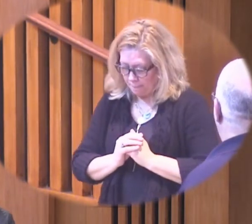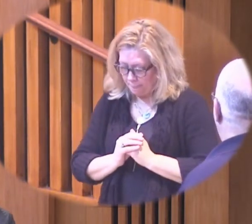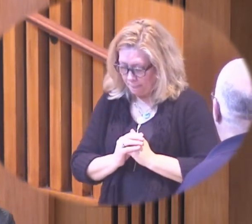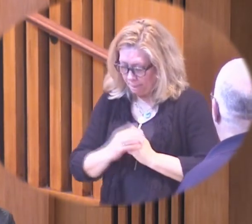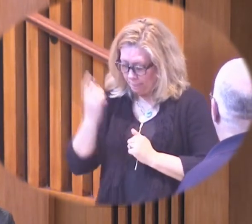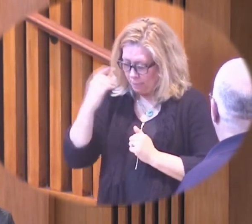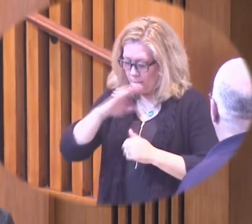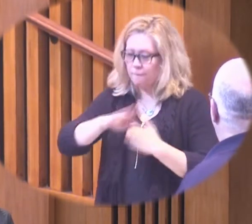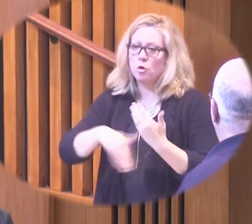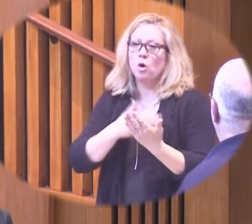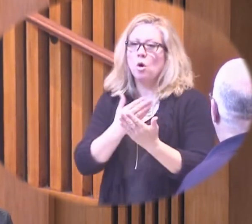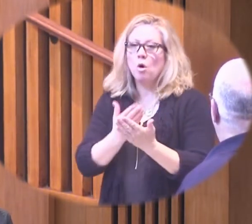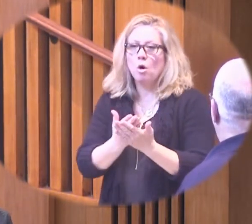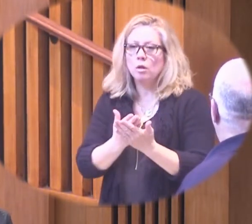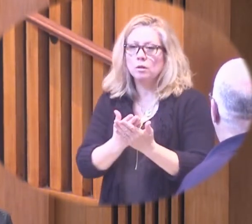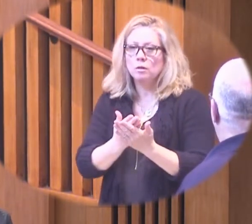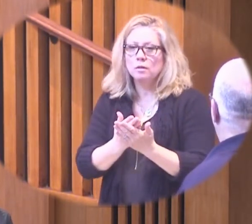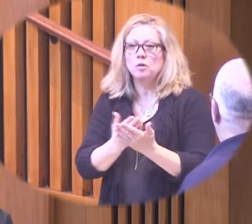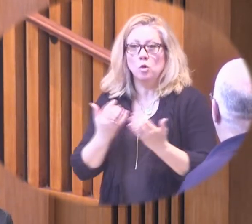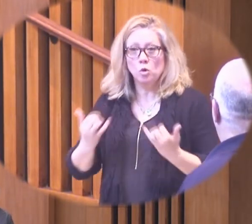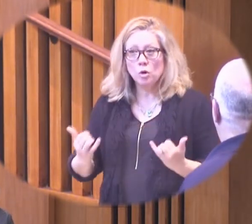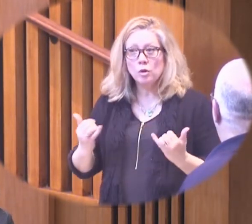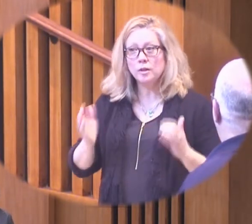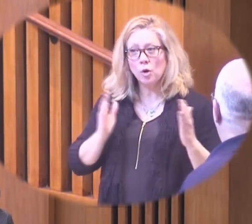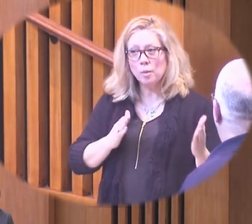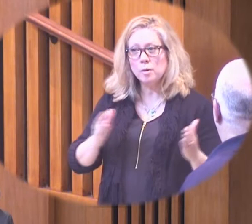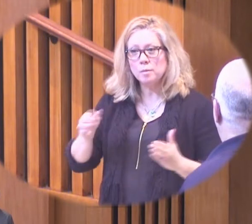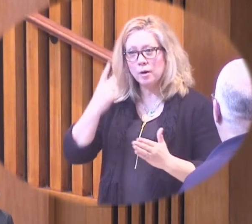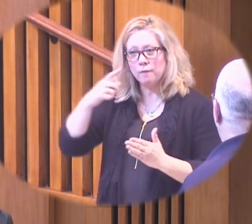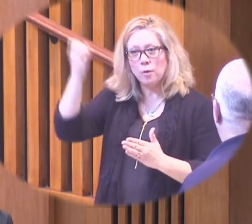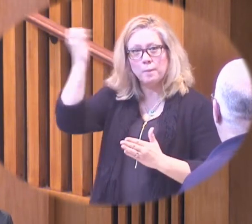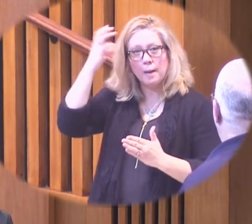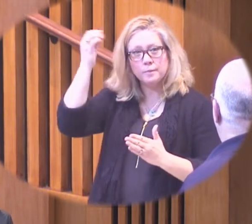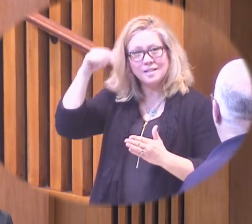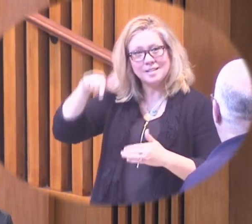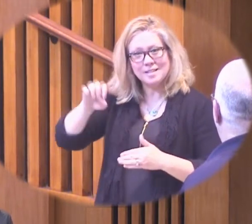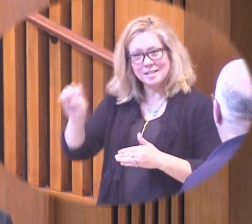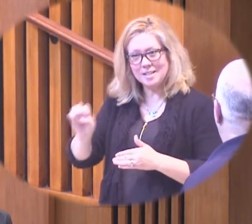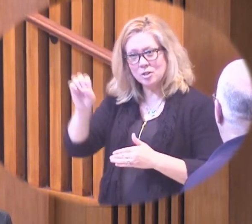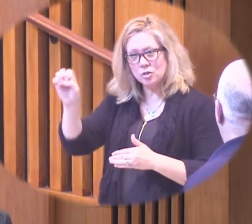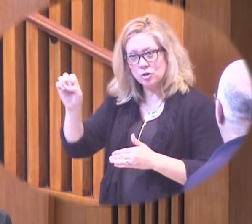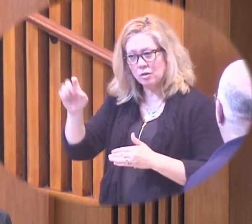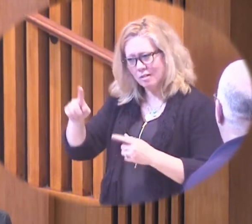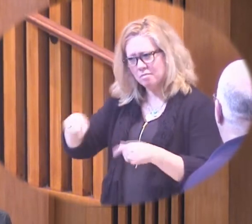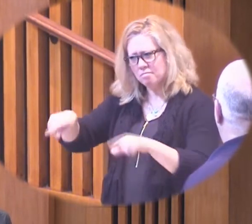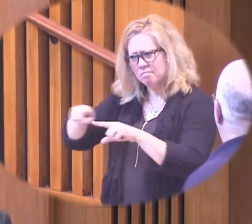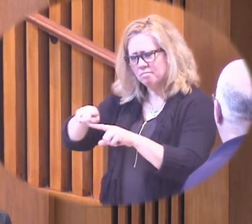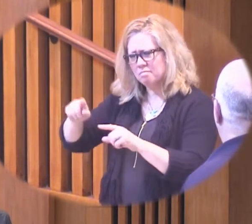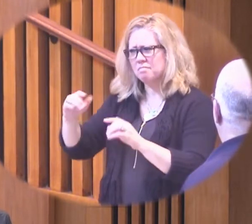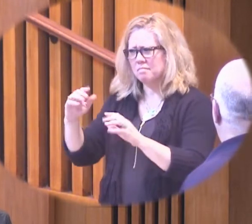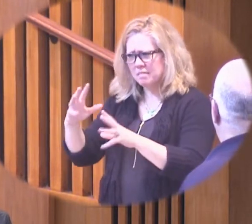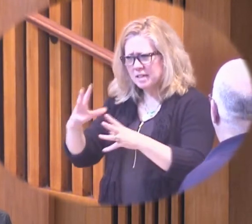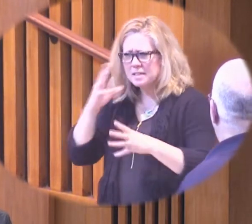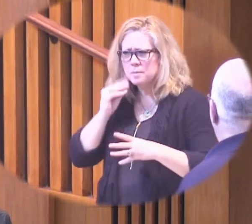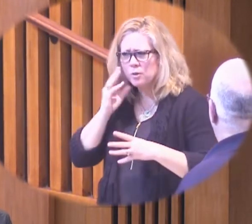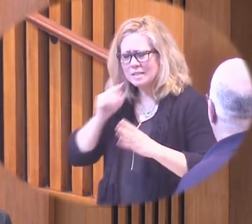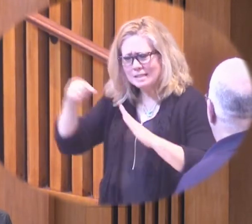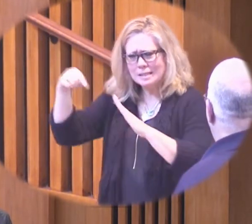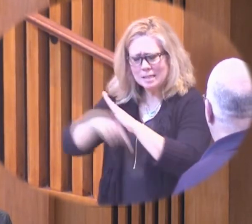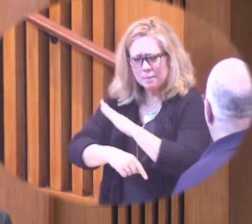For all those preparing to be baptized this Easter, may they have a deeper awareness of God's loving